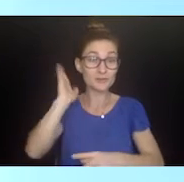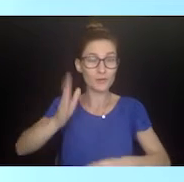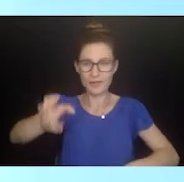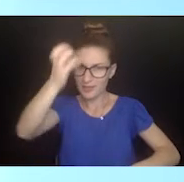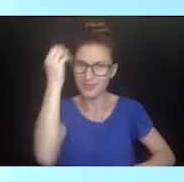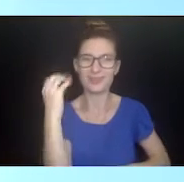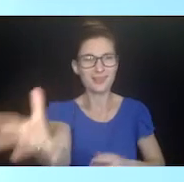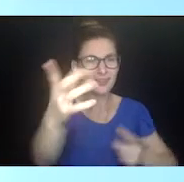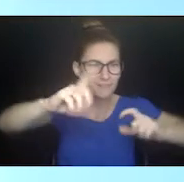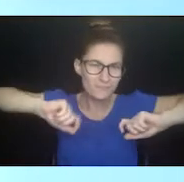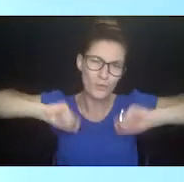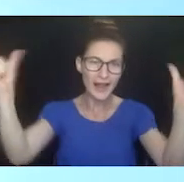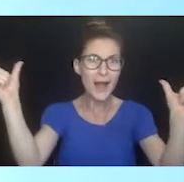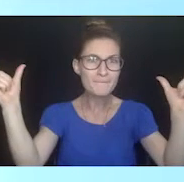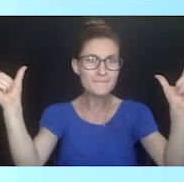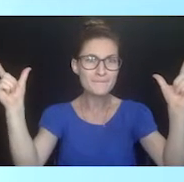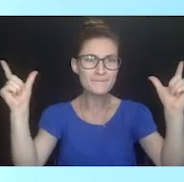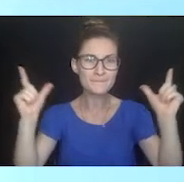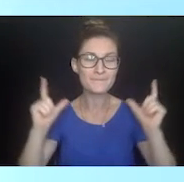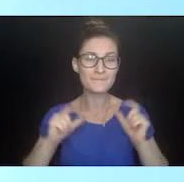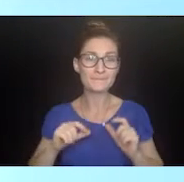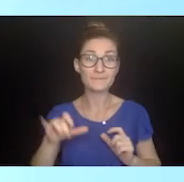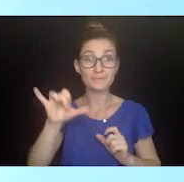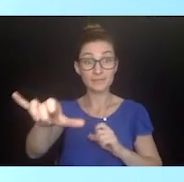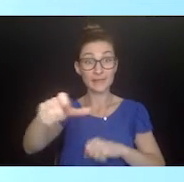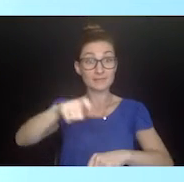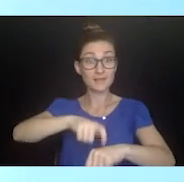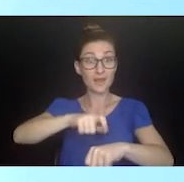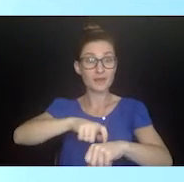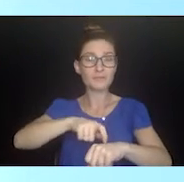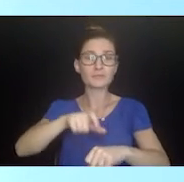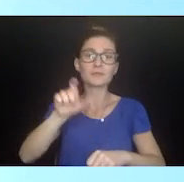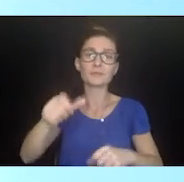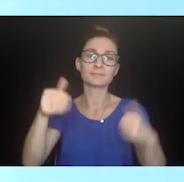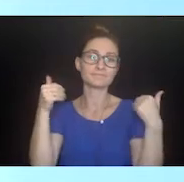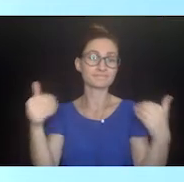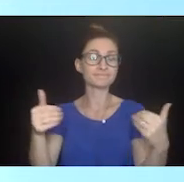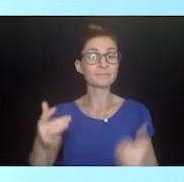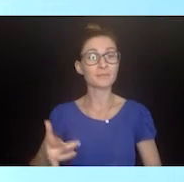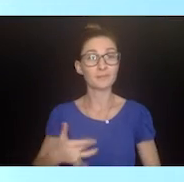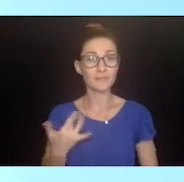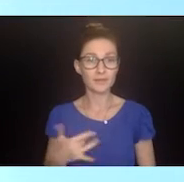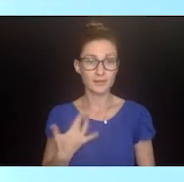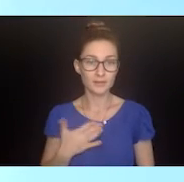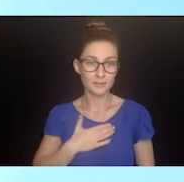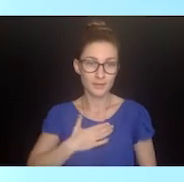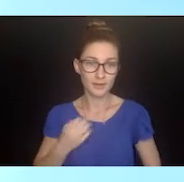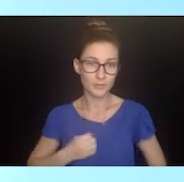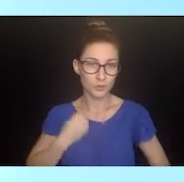wall. This was a time for me to start to feel my emotions.